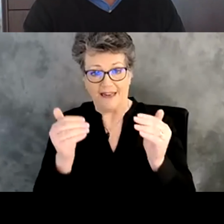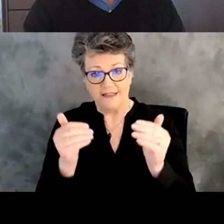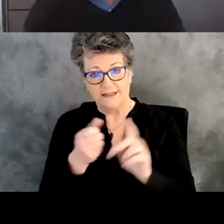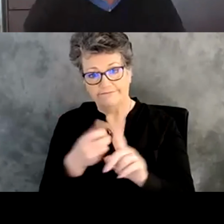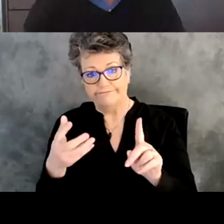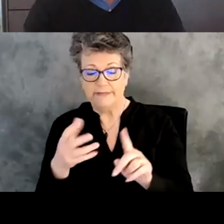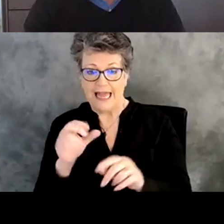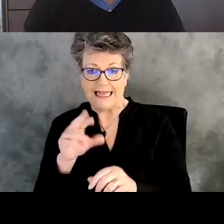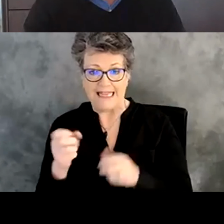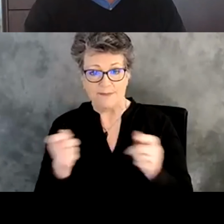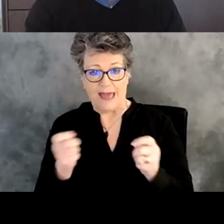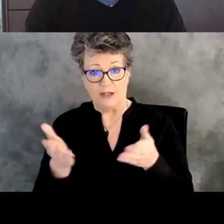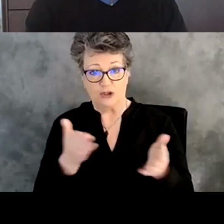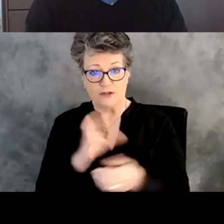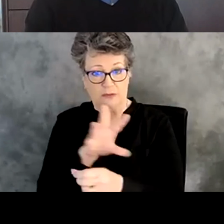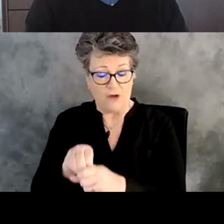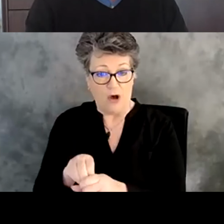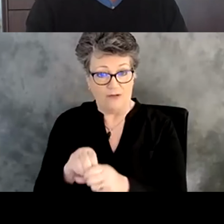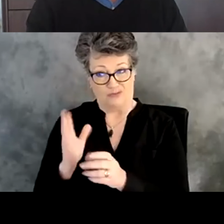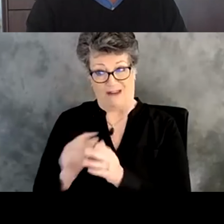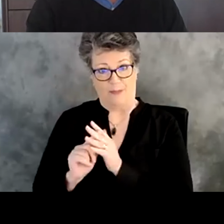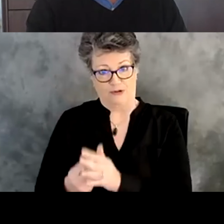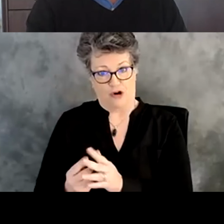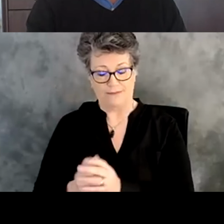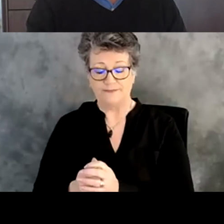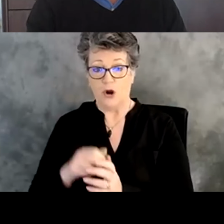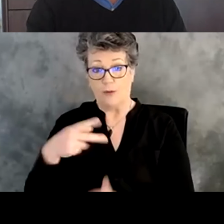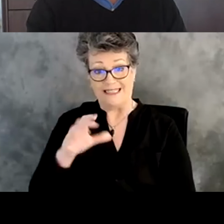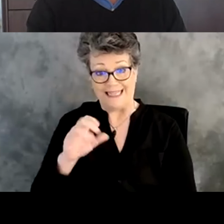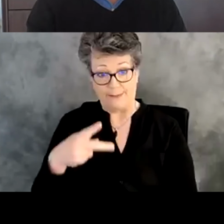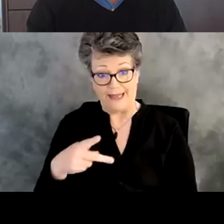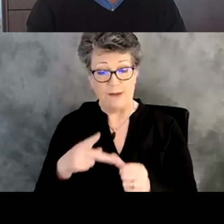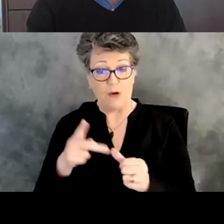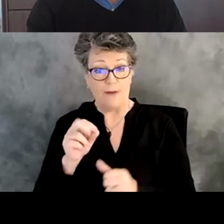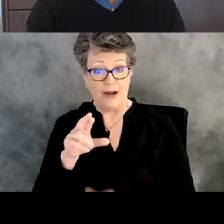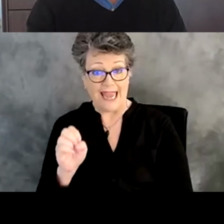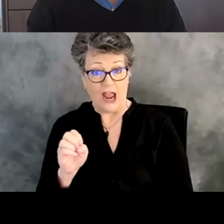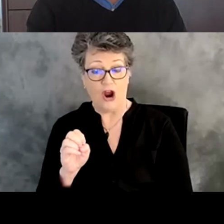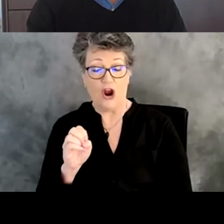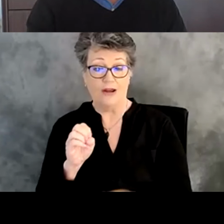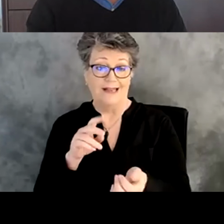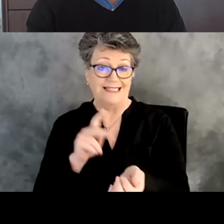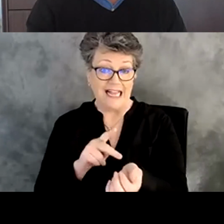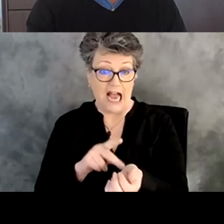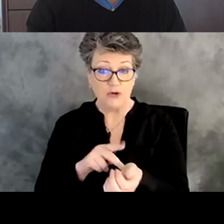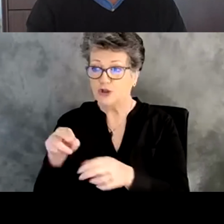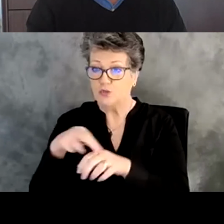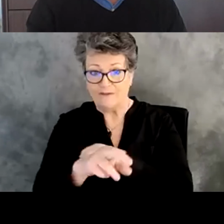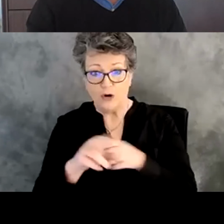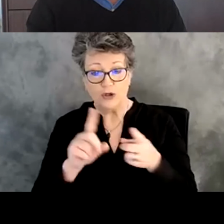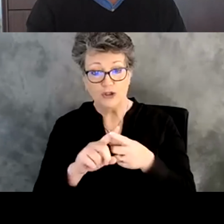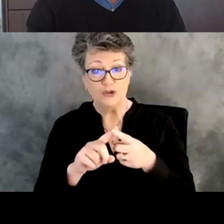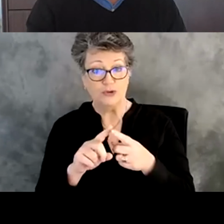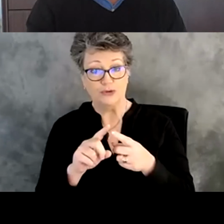services from the start. Alternatively, her PCP, her primary care physician, or her psychiatrist could have referred her over to enhanced